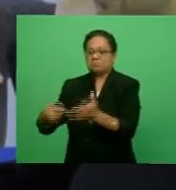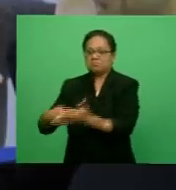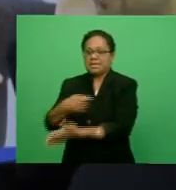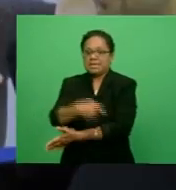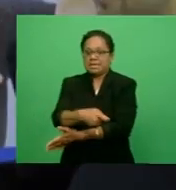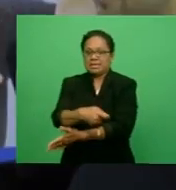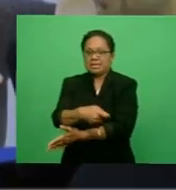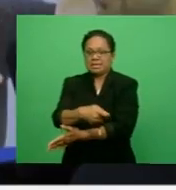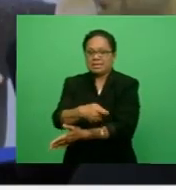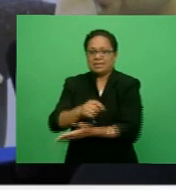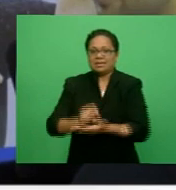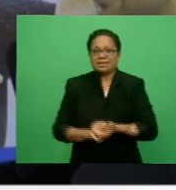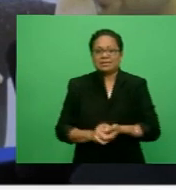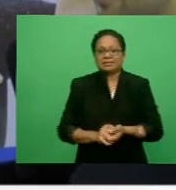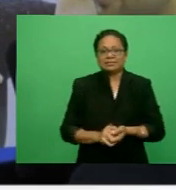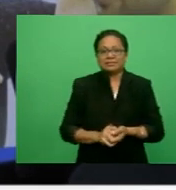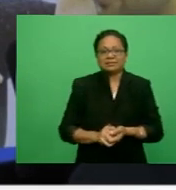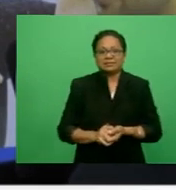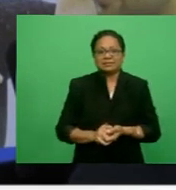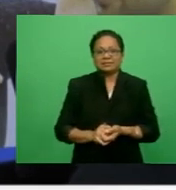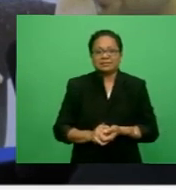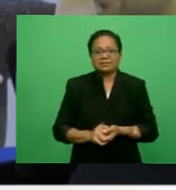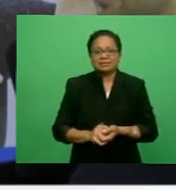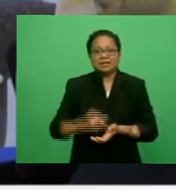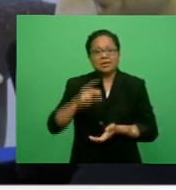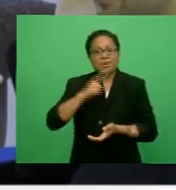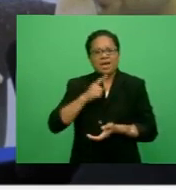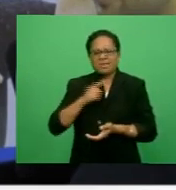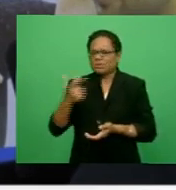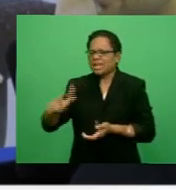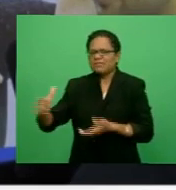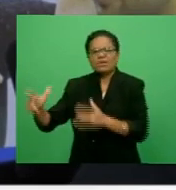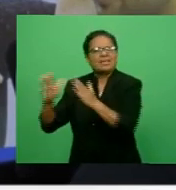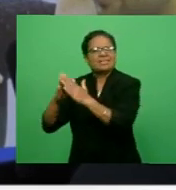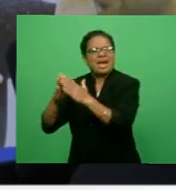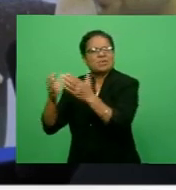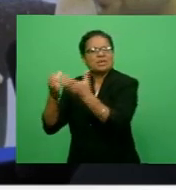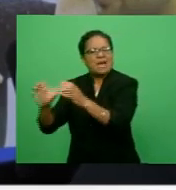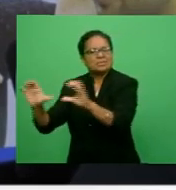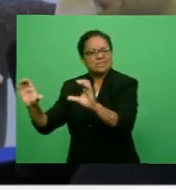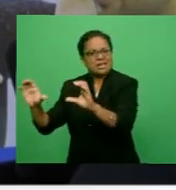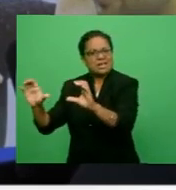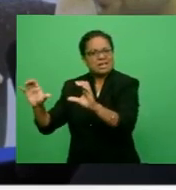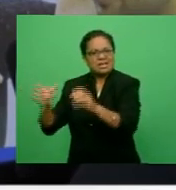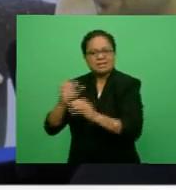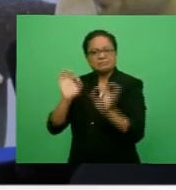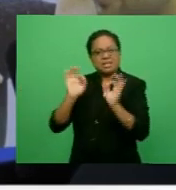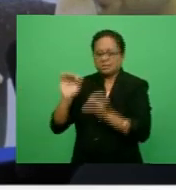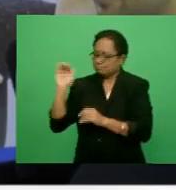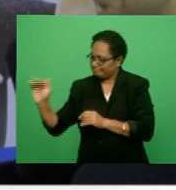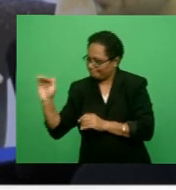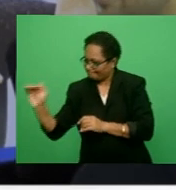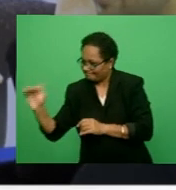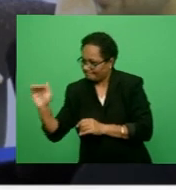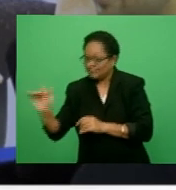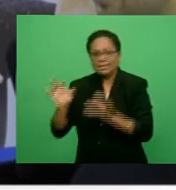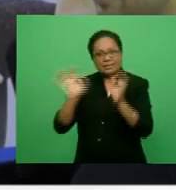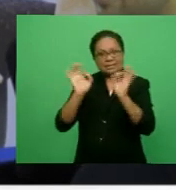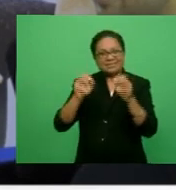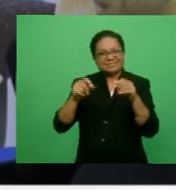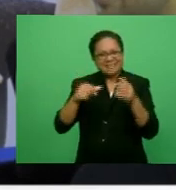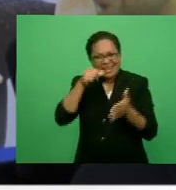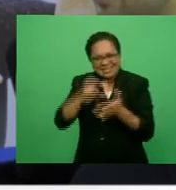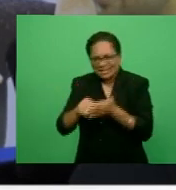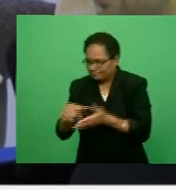have not paid rates in Levuka, and again, just because Levuka Town Council, they've not been invoicing them or not been sending demand notices.